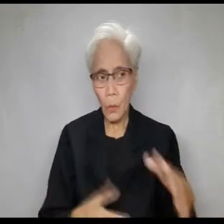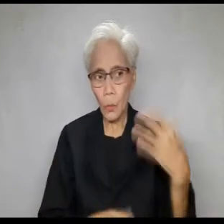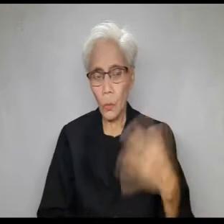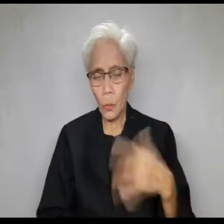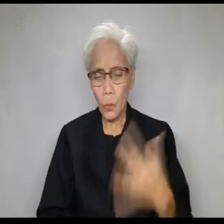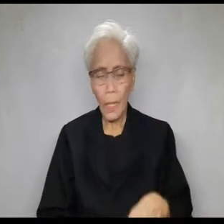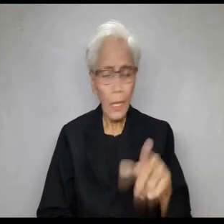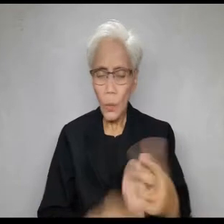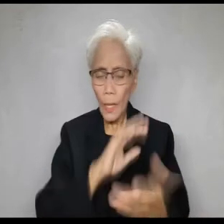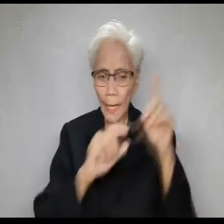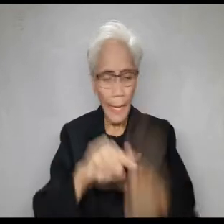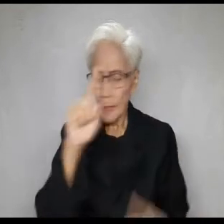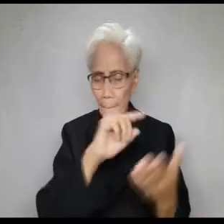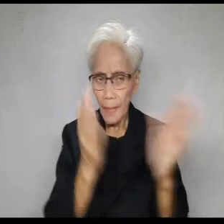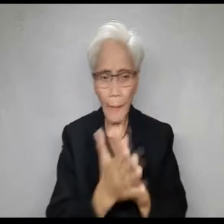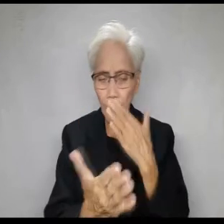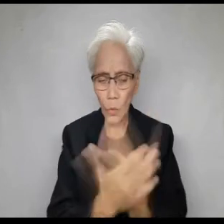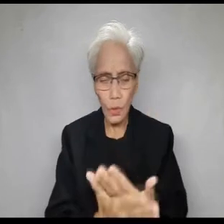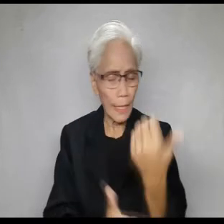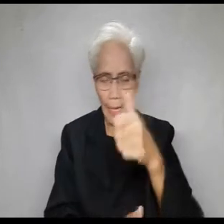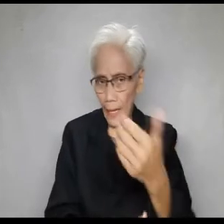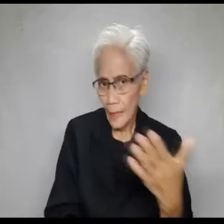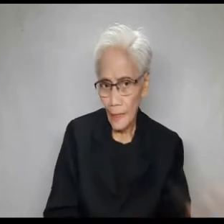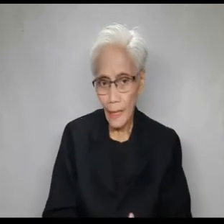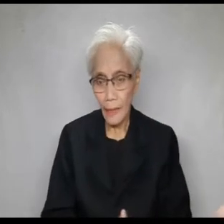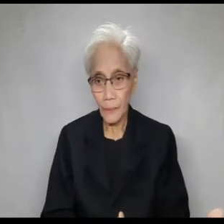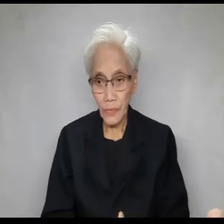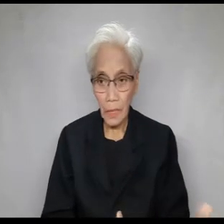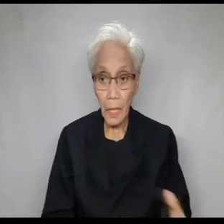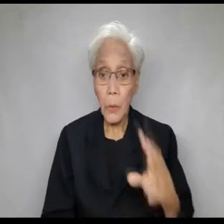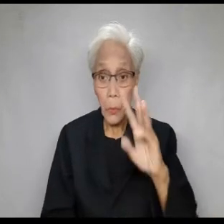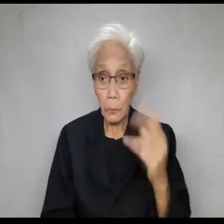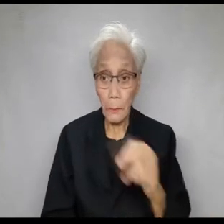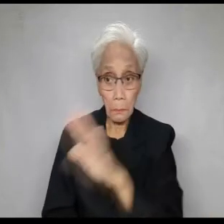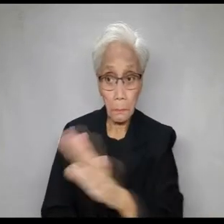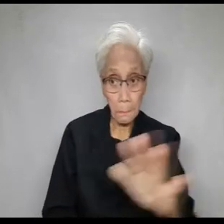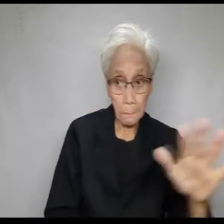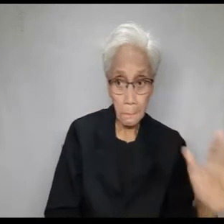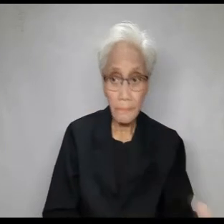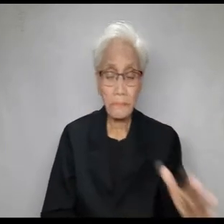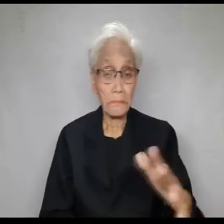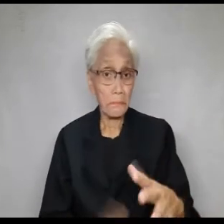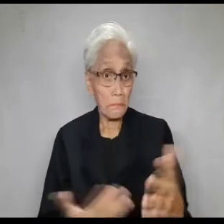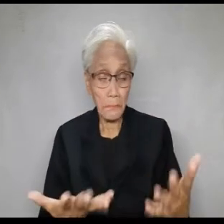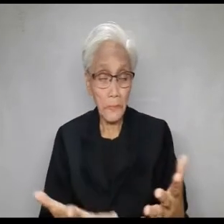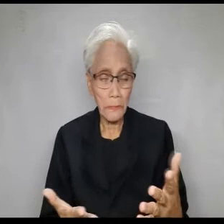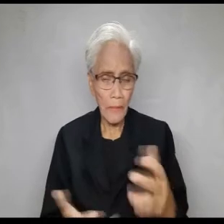ba? You cannot become good in anything when your roots do not go